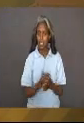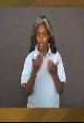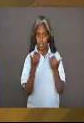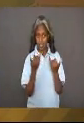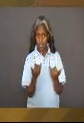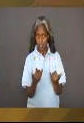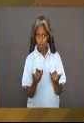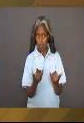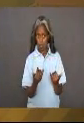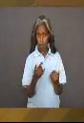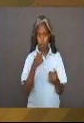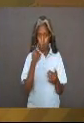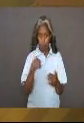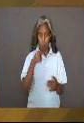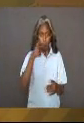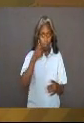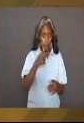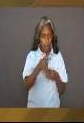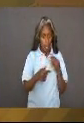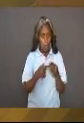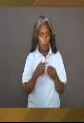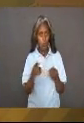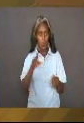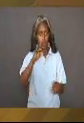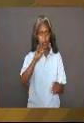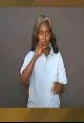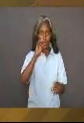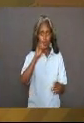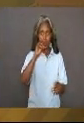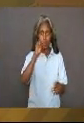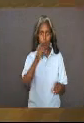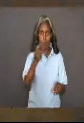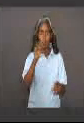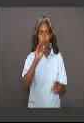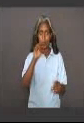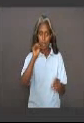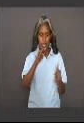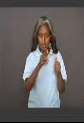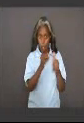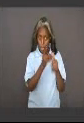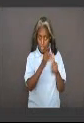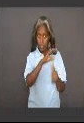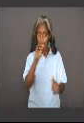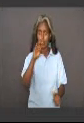Now we will talk about domain and range.